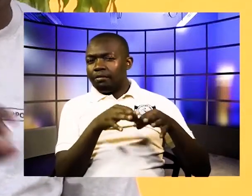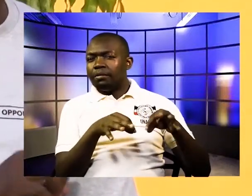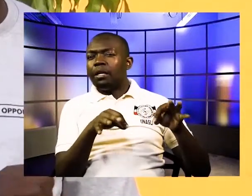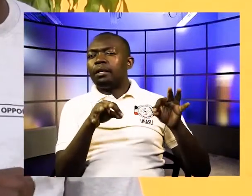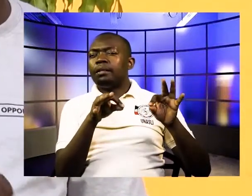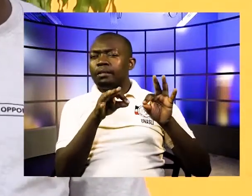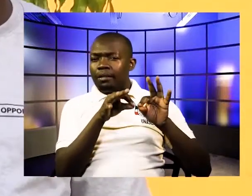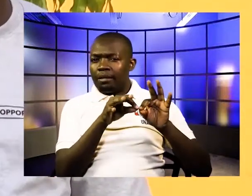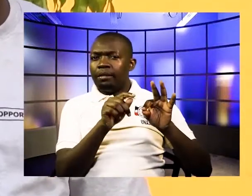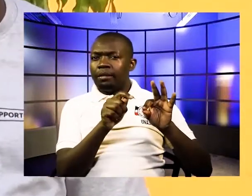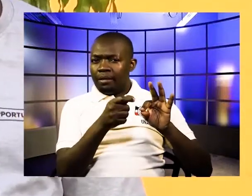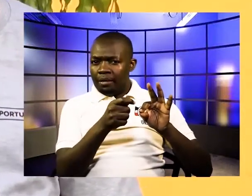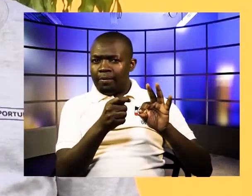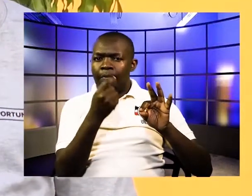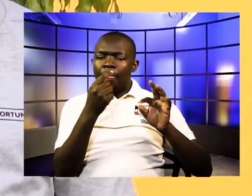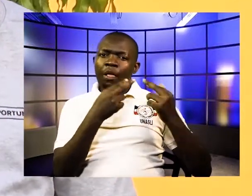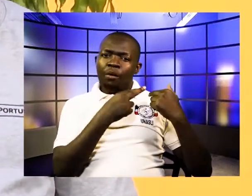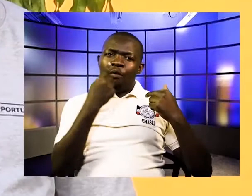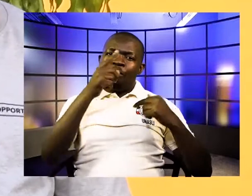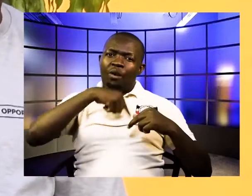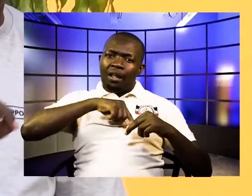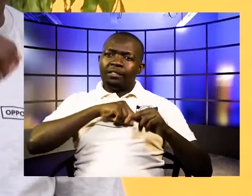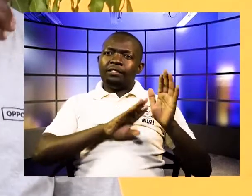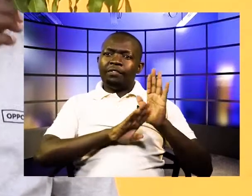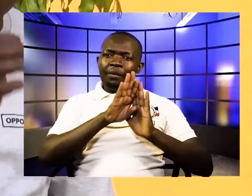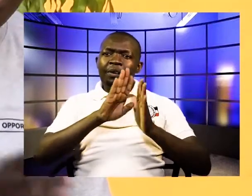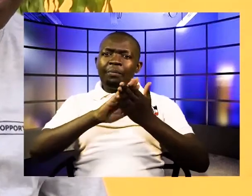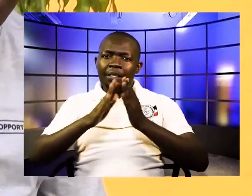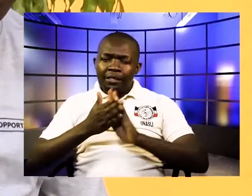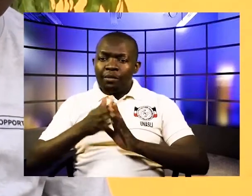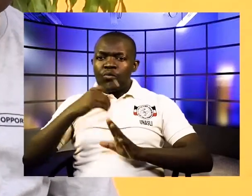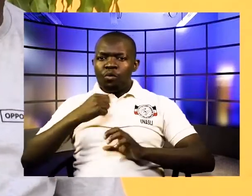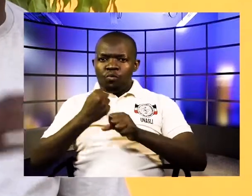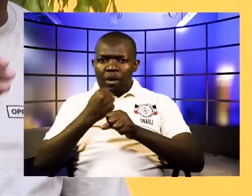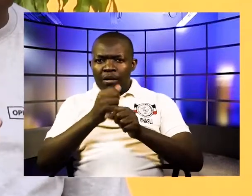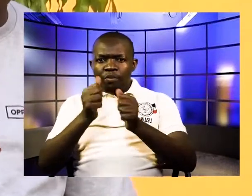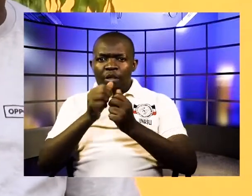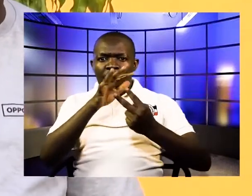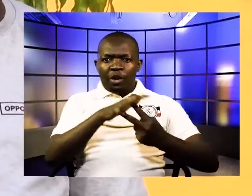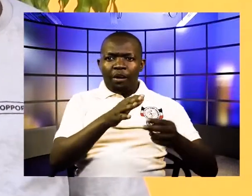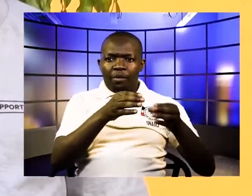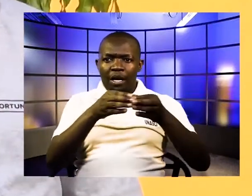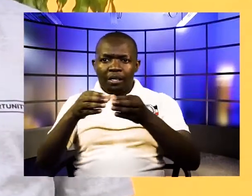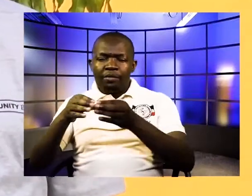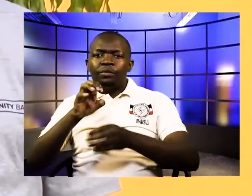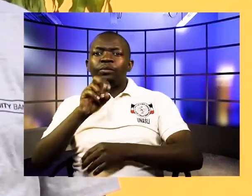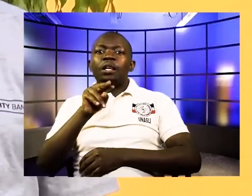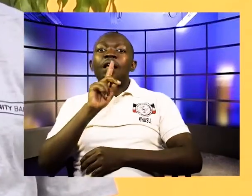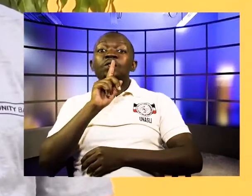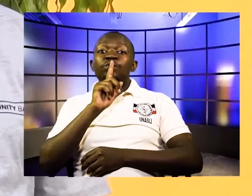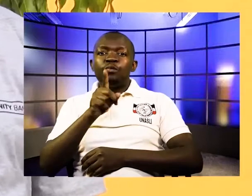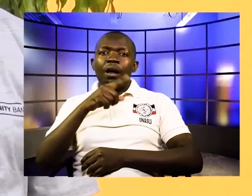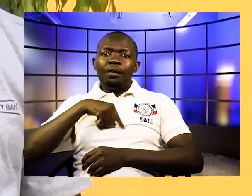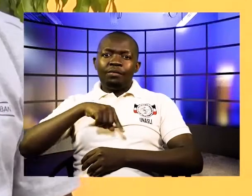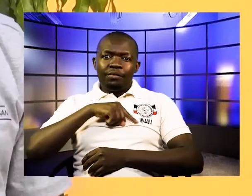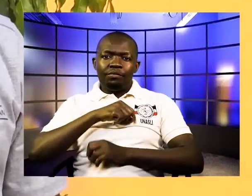a role for us development partners, for us people who are working with vulnerable categories to ensure that we safeguard and